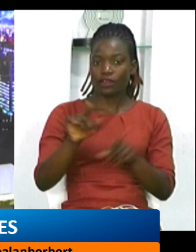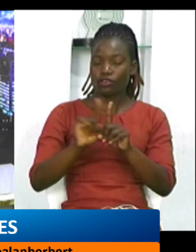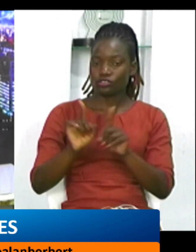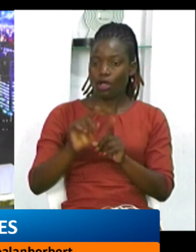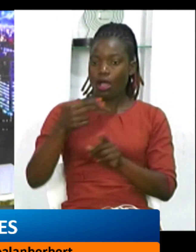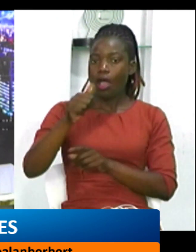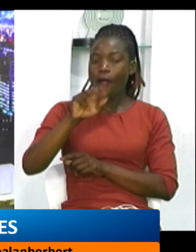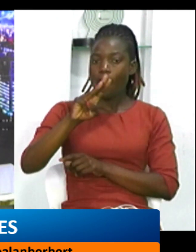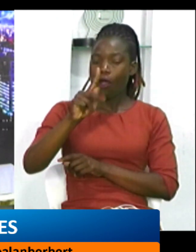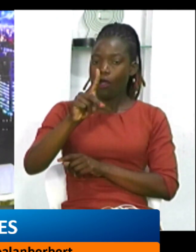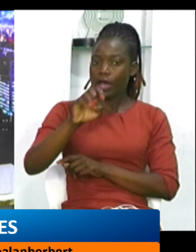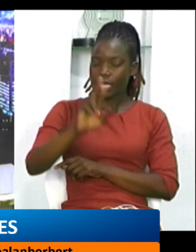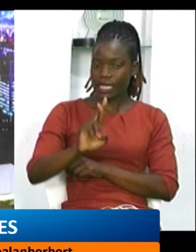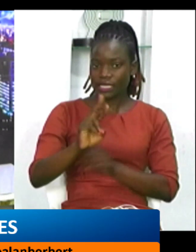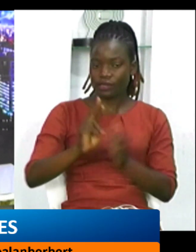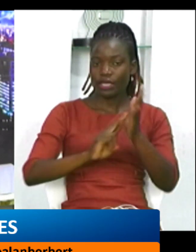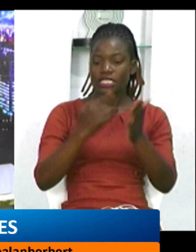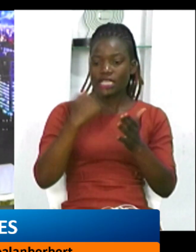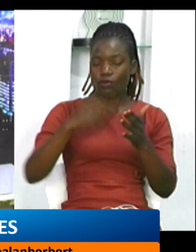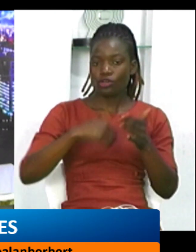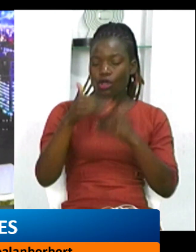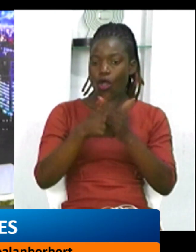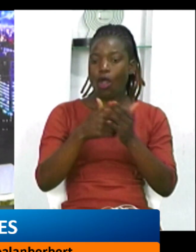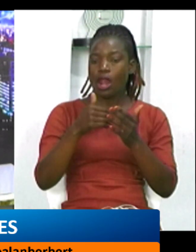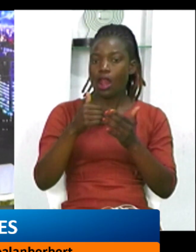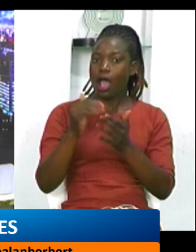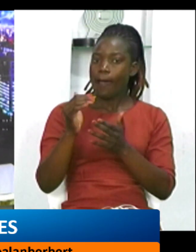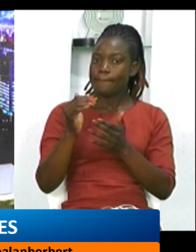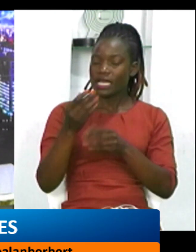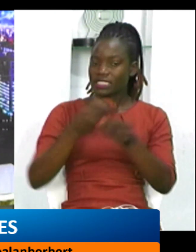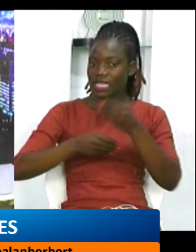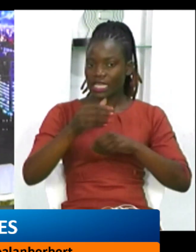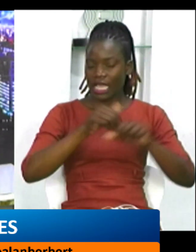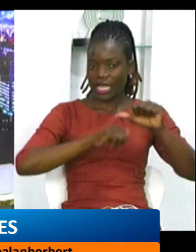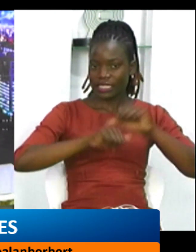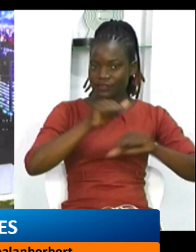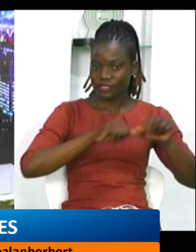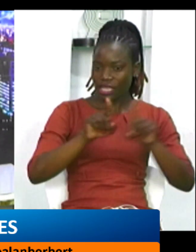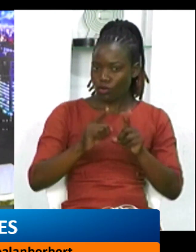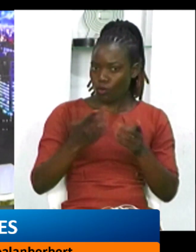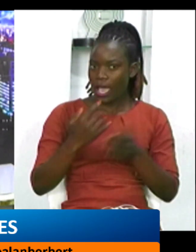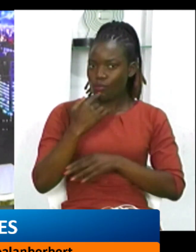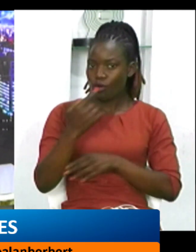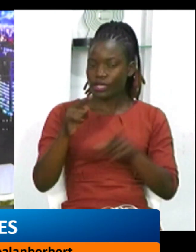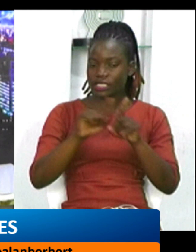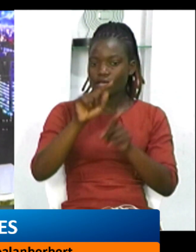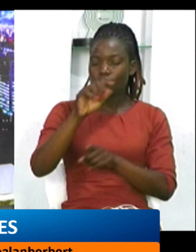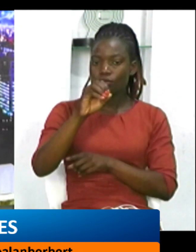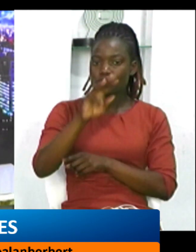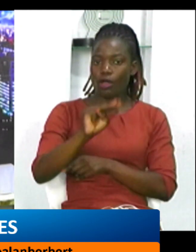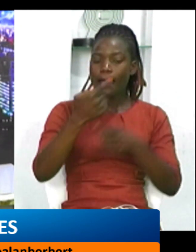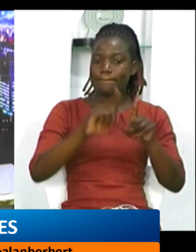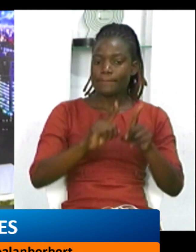Sakaja declared a cessation of all hawking activities, especially on the Moi and Tomboya avenues. However, hawkers